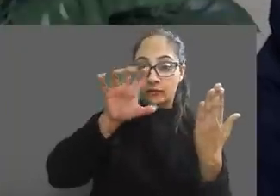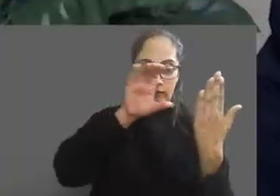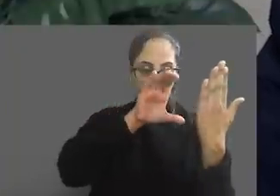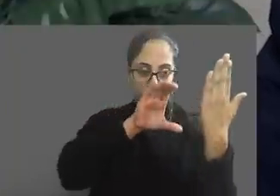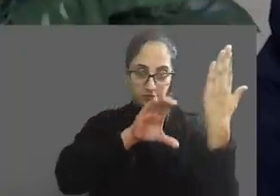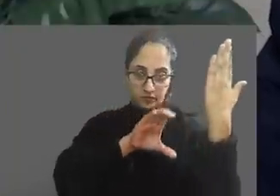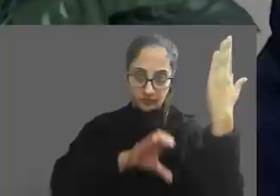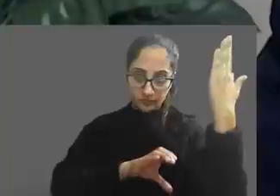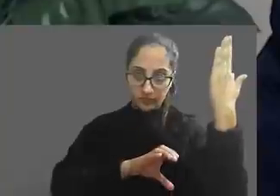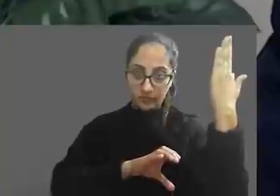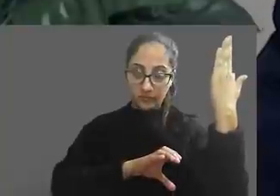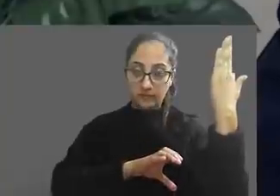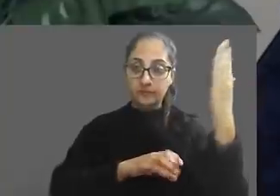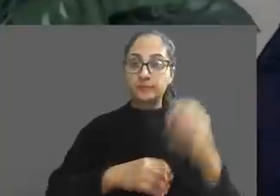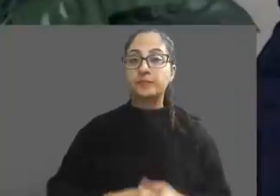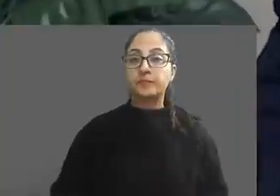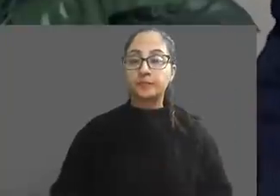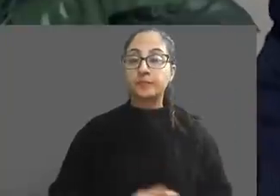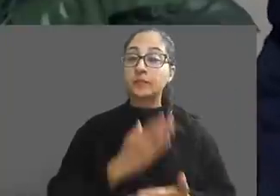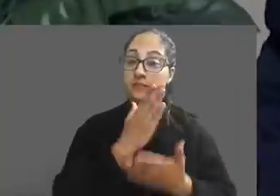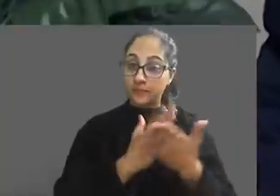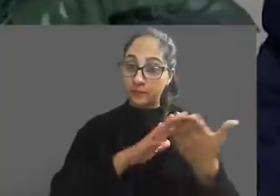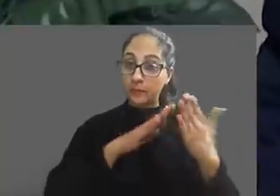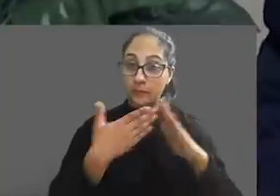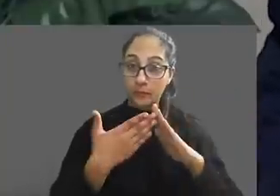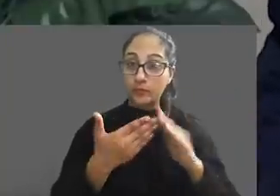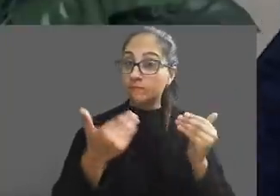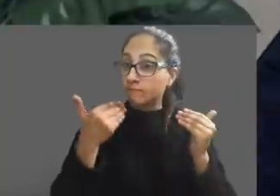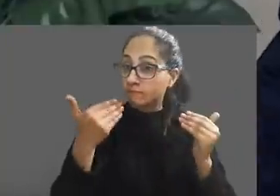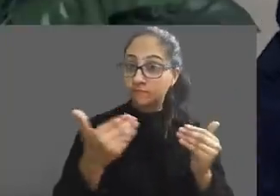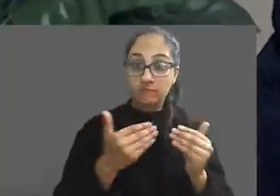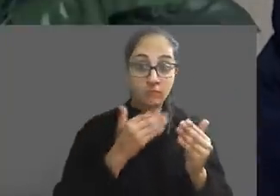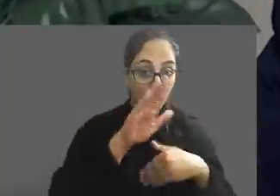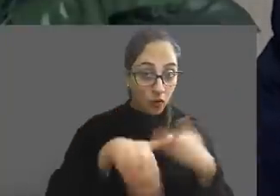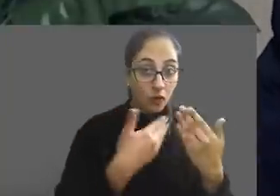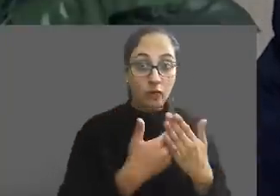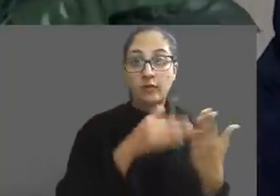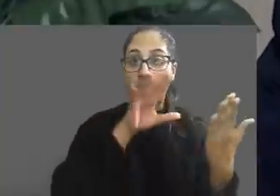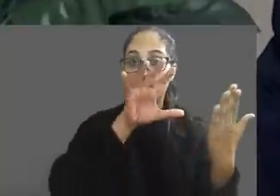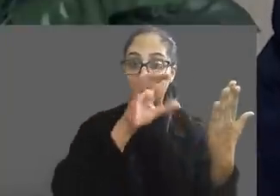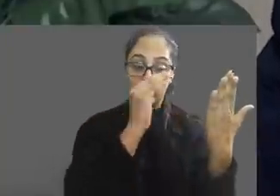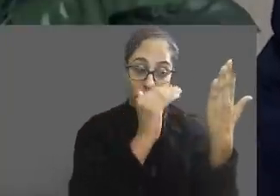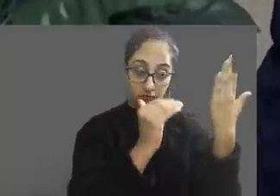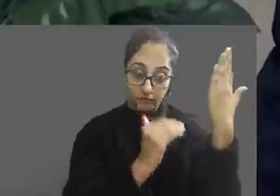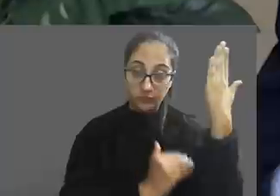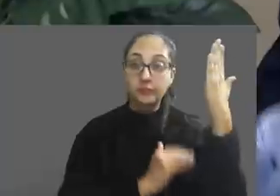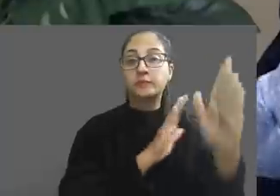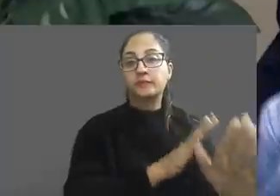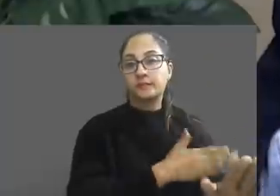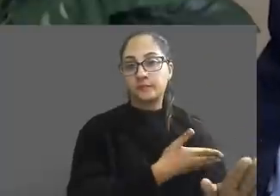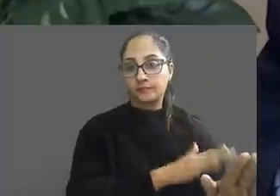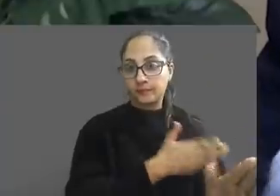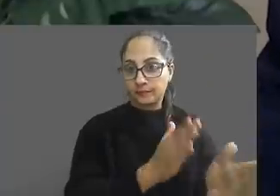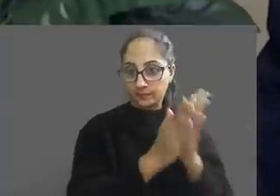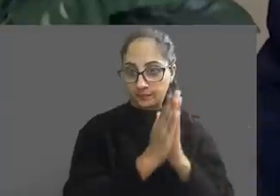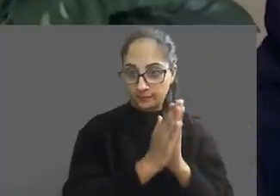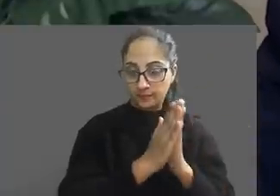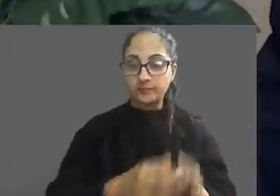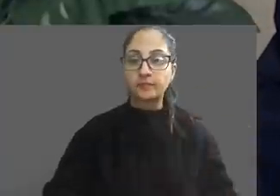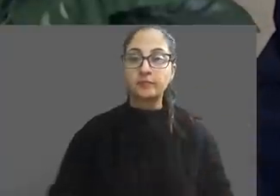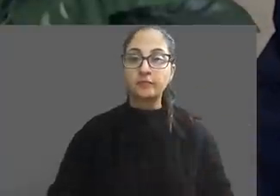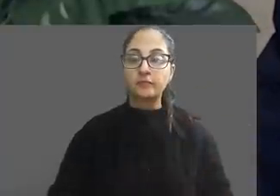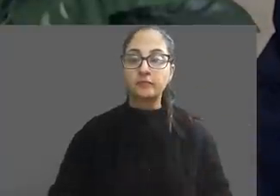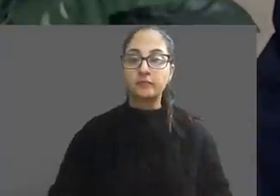beyond. In his recent holy talika of this past Salgira Kushali, Maulana Hazrat Imam singled